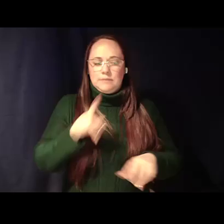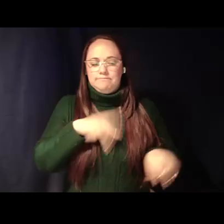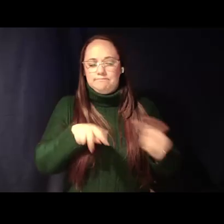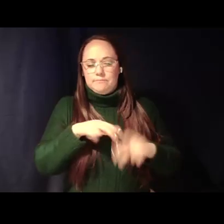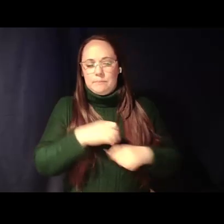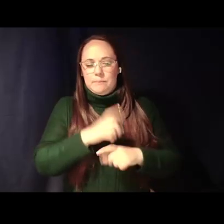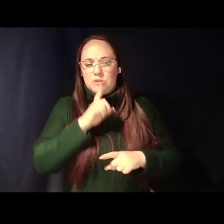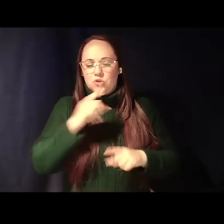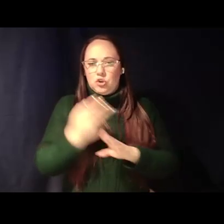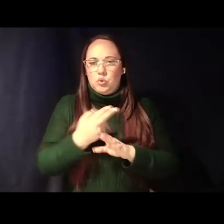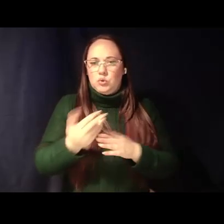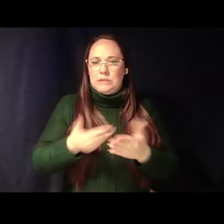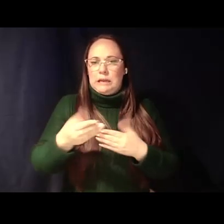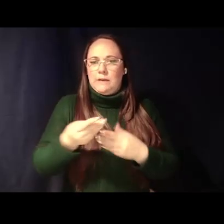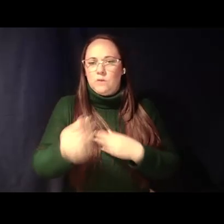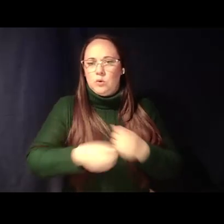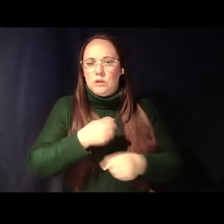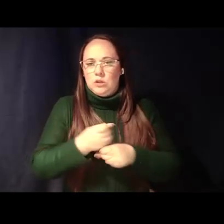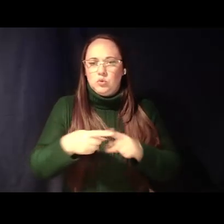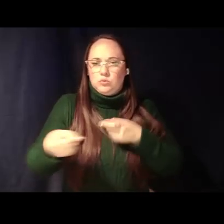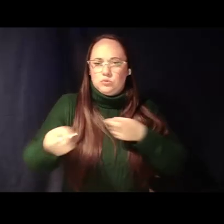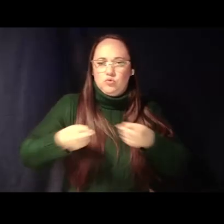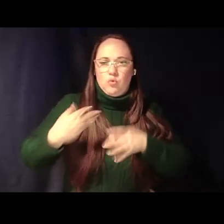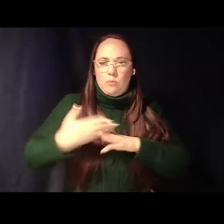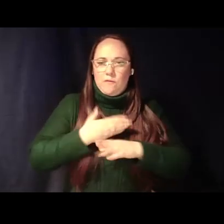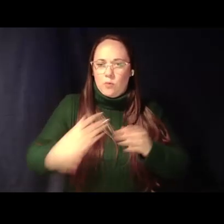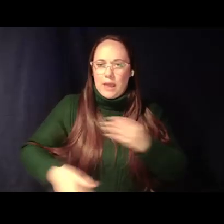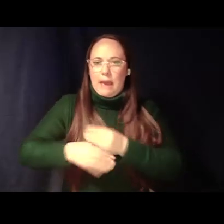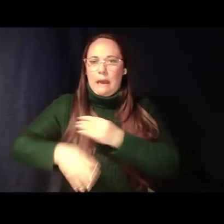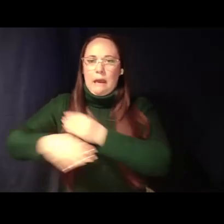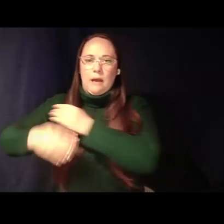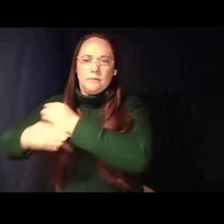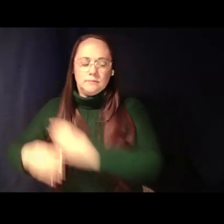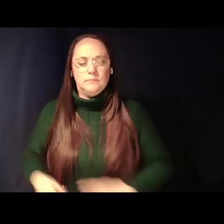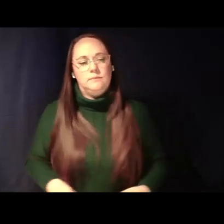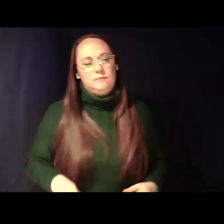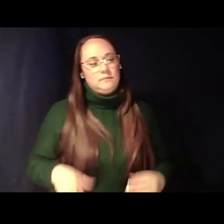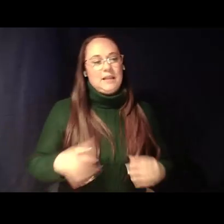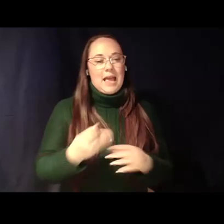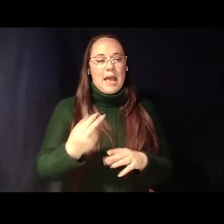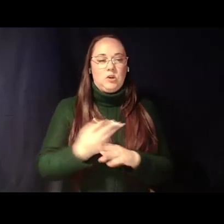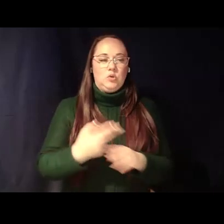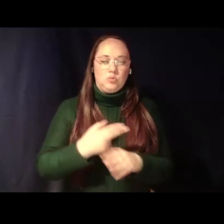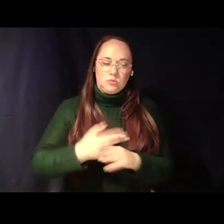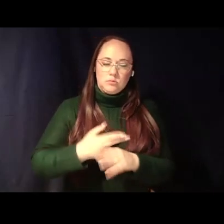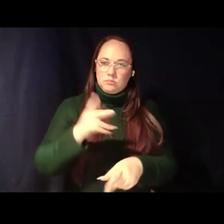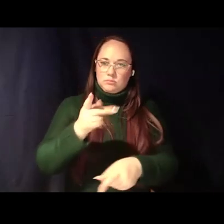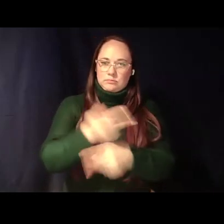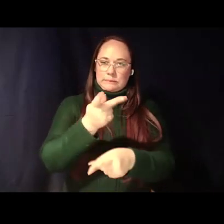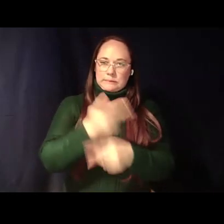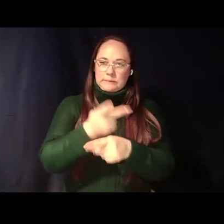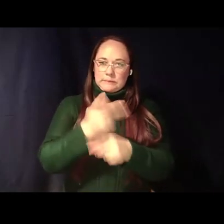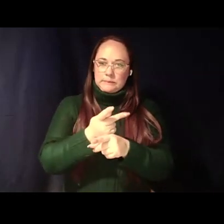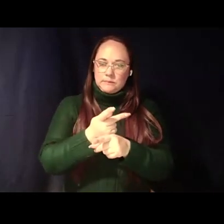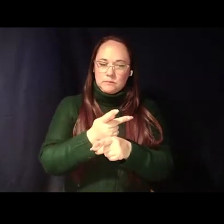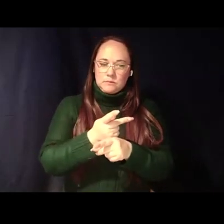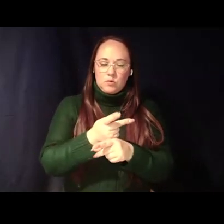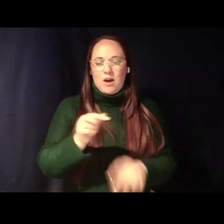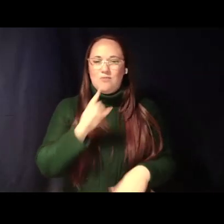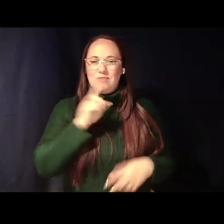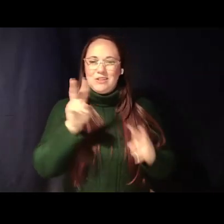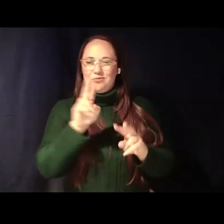next few years to get our trends under control before we add more things on, and exercise tremendous caution in that area. And I should say